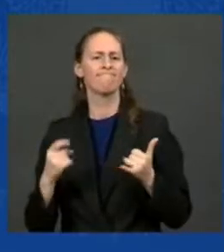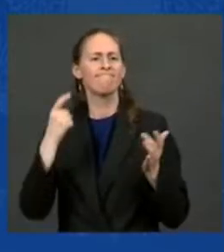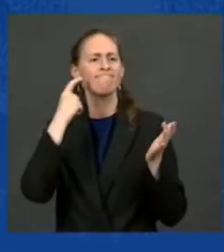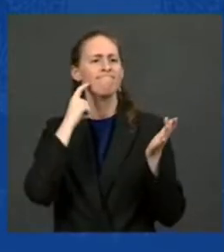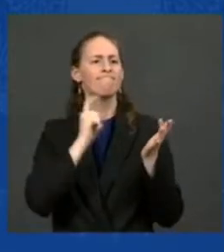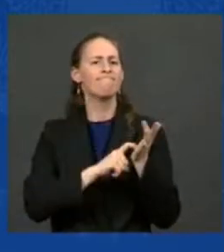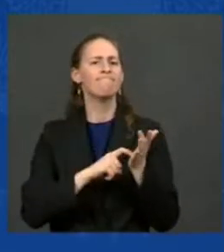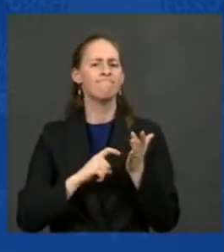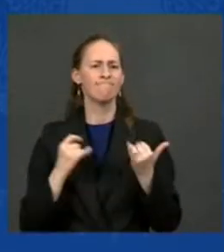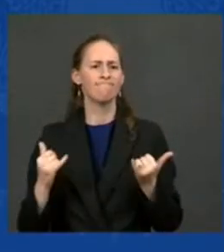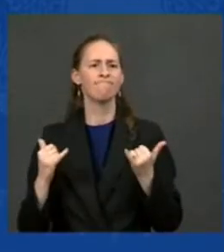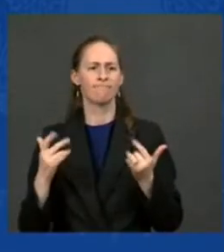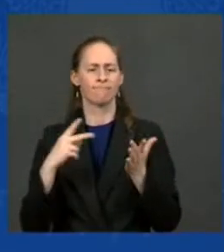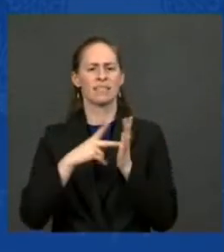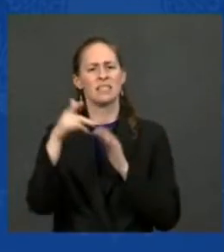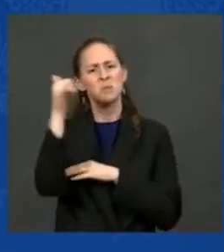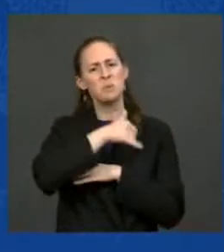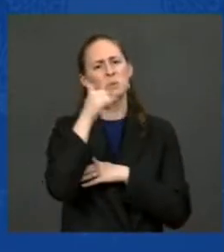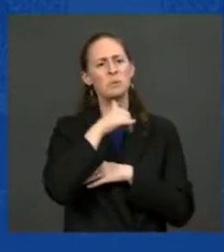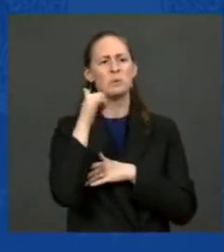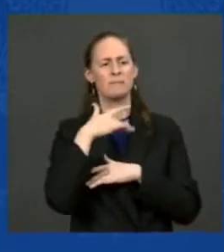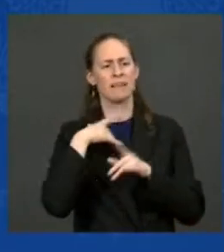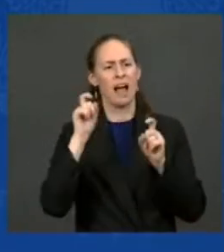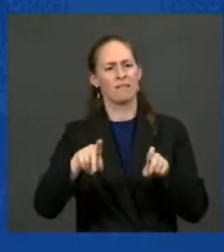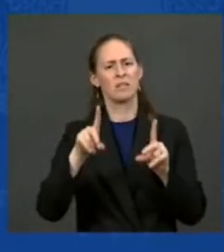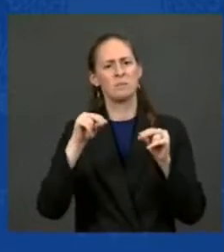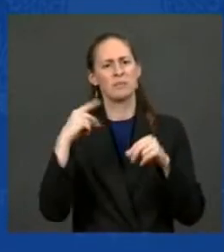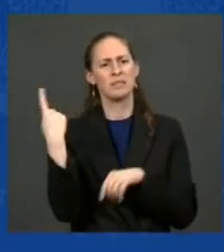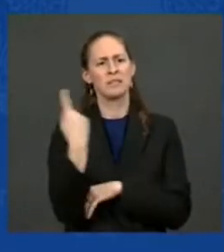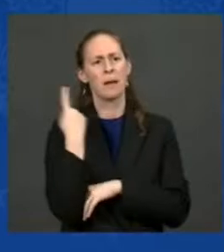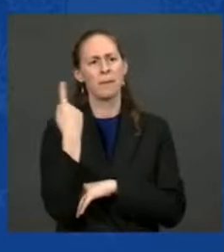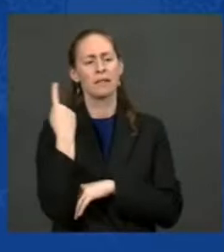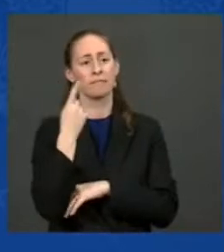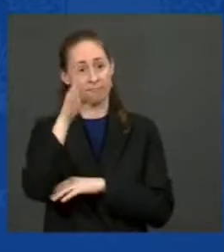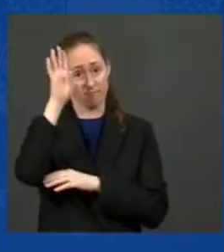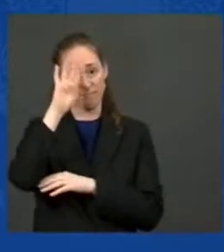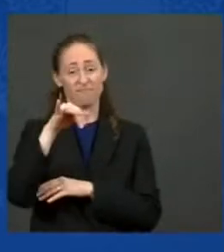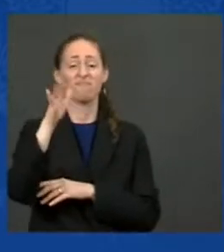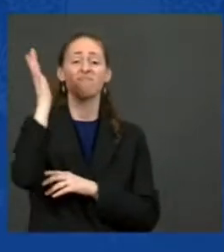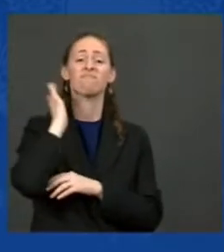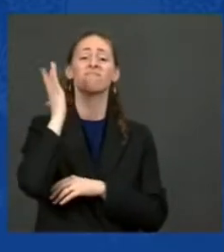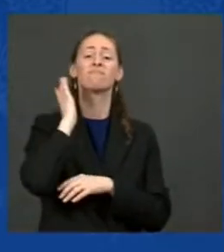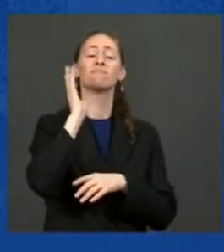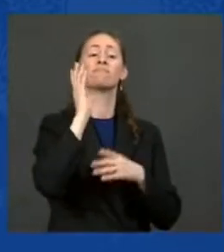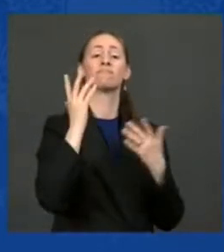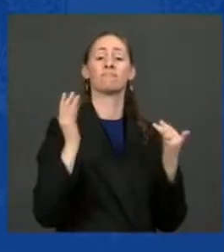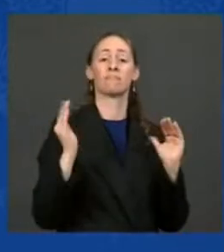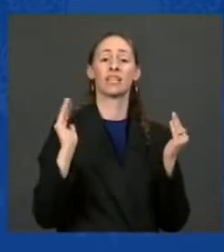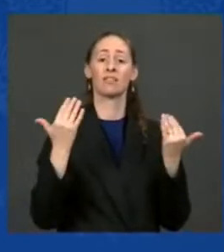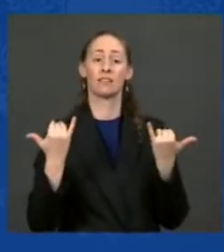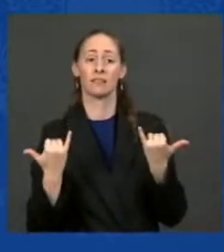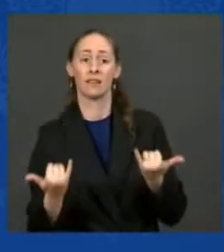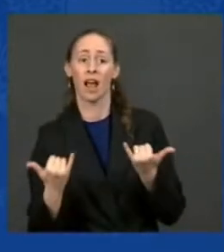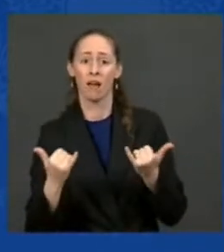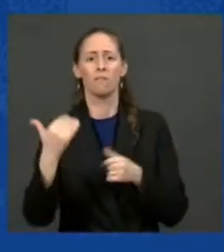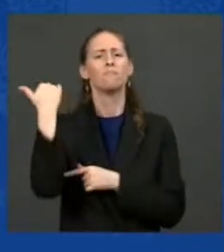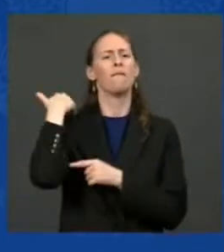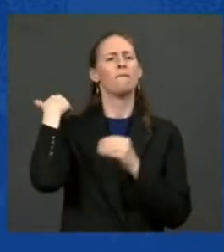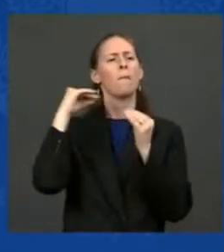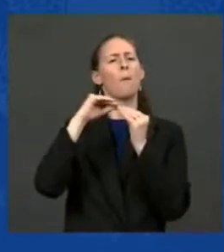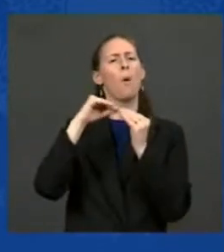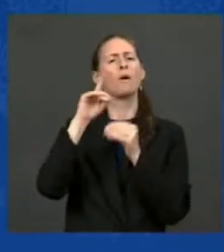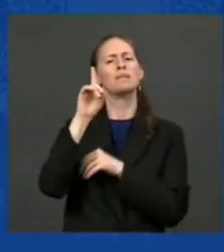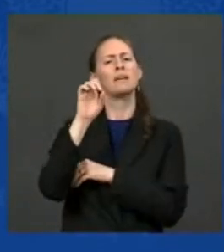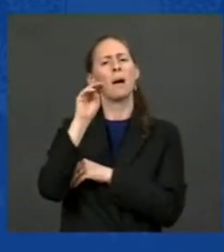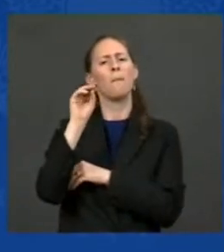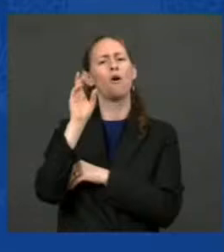We have fewer democracies in the world today than we did 15 years ago. Fewer, not more,